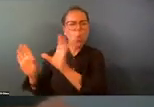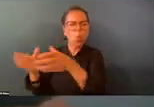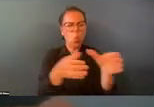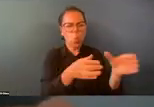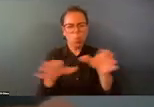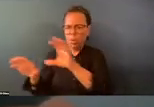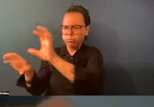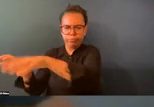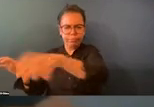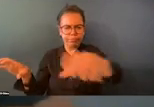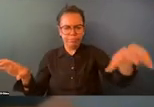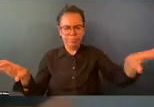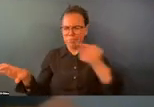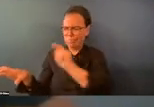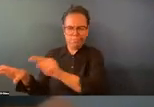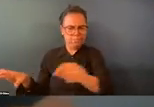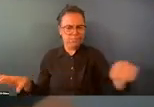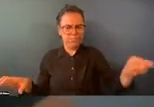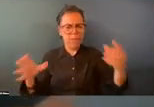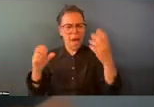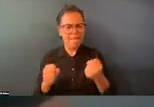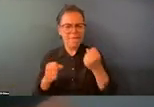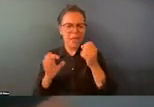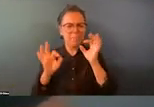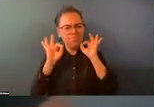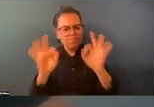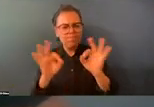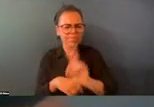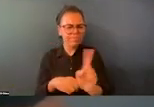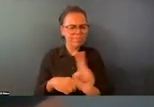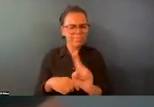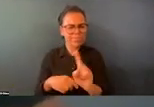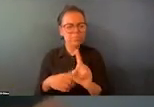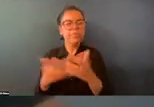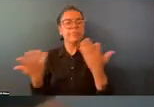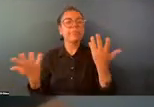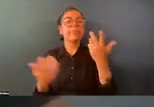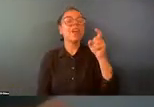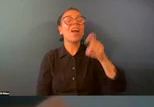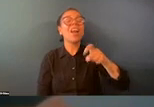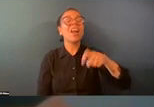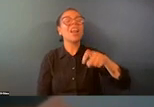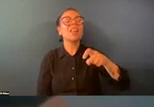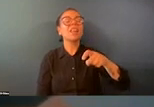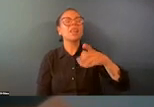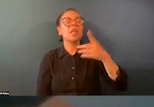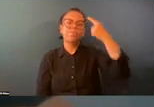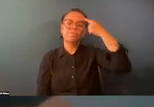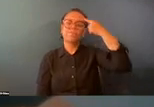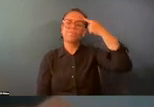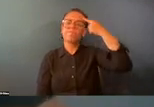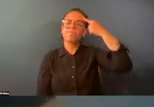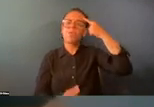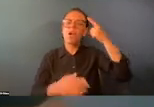marginalized. However, the extent to which gender is mainstreamed needs to include a rights-based framing, and